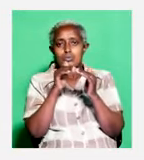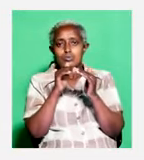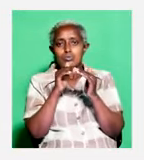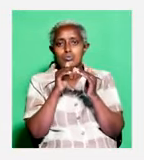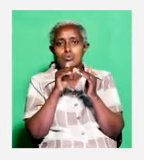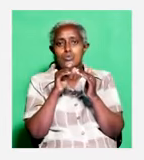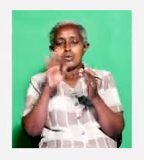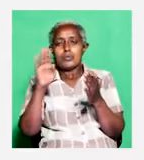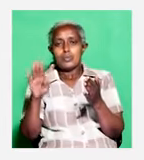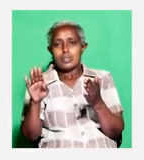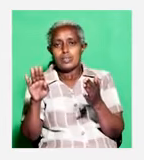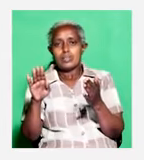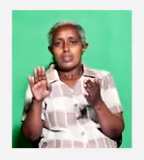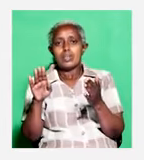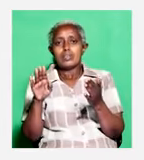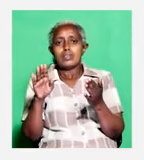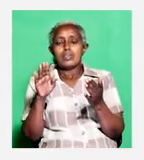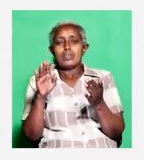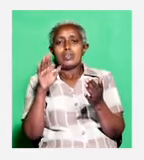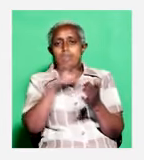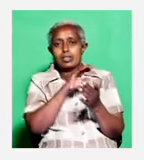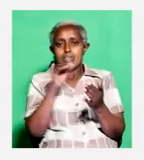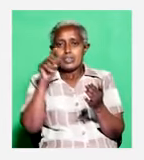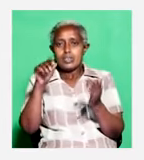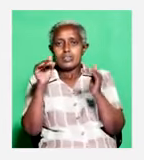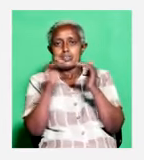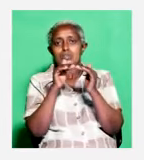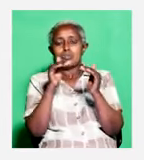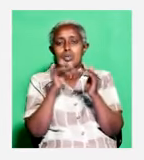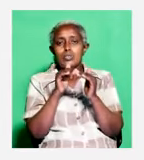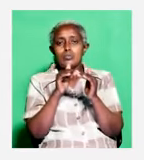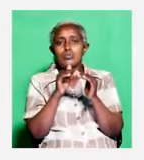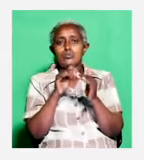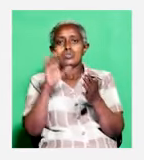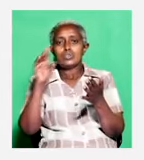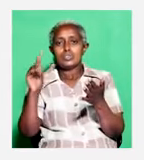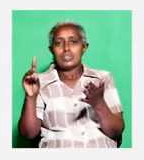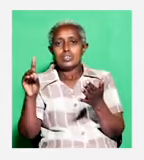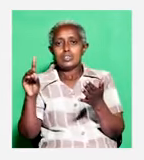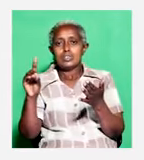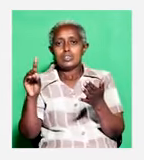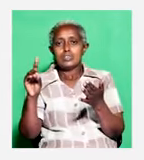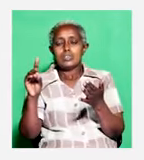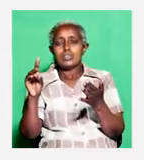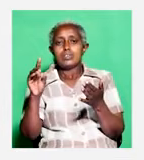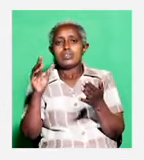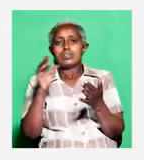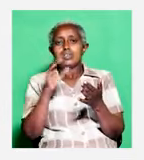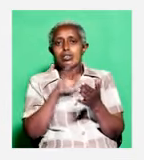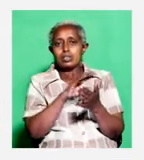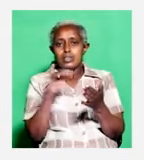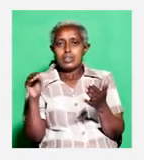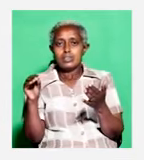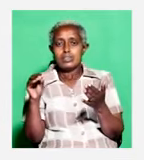to B, and x is equal to D